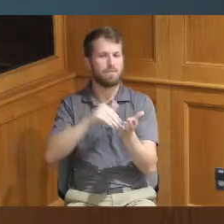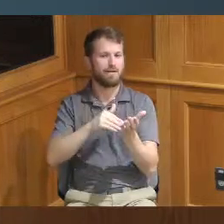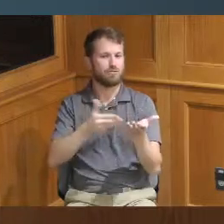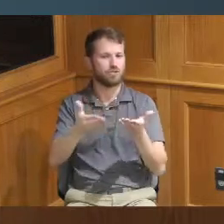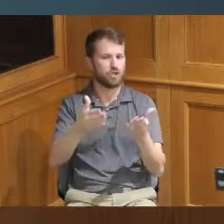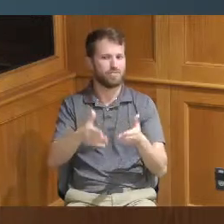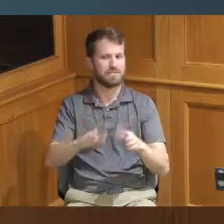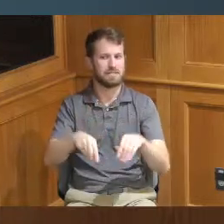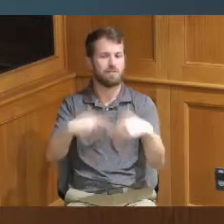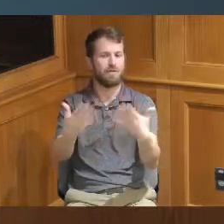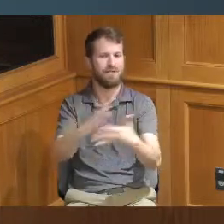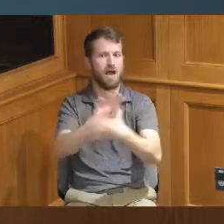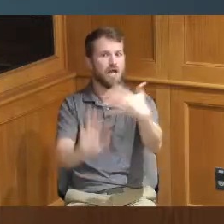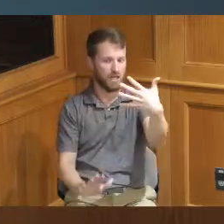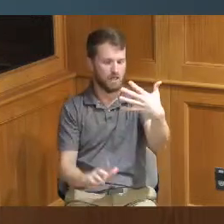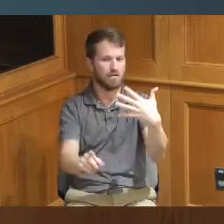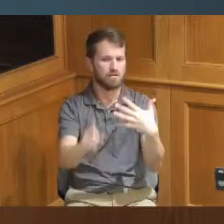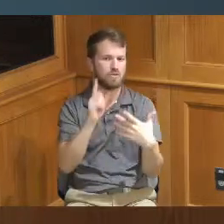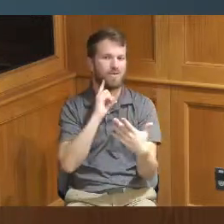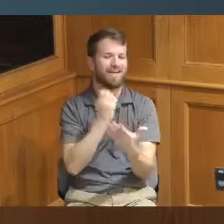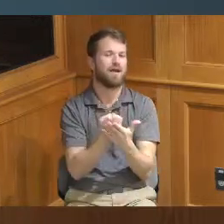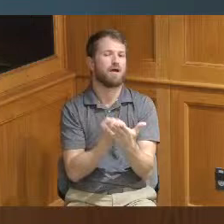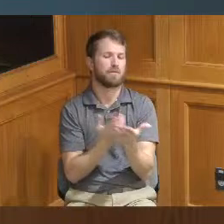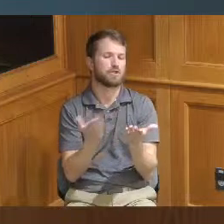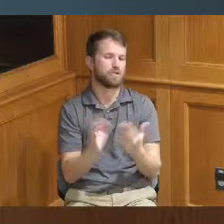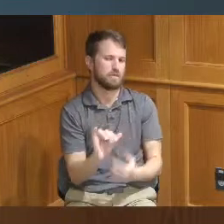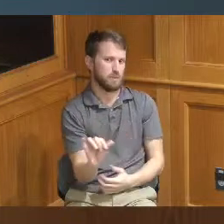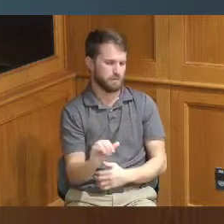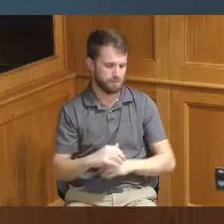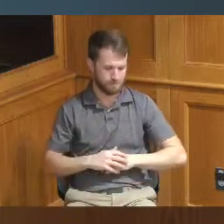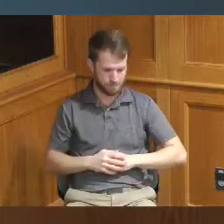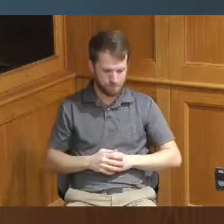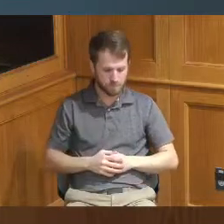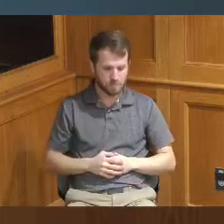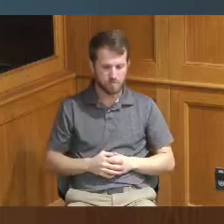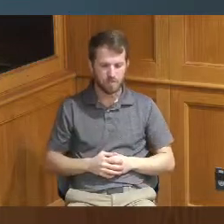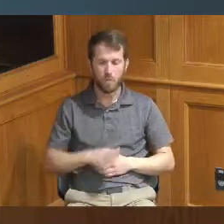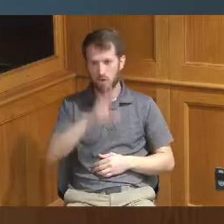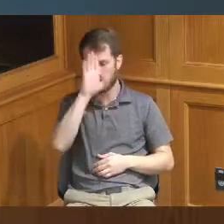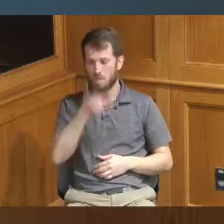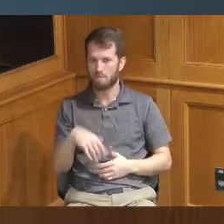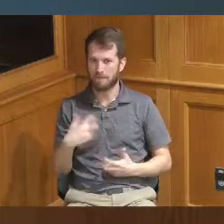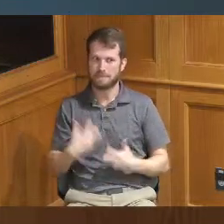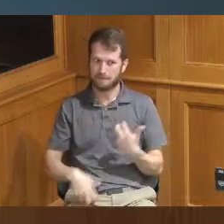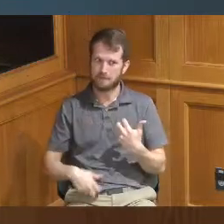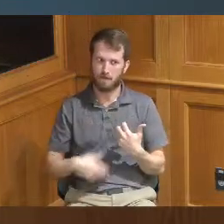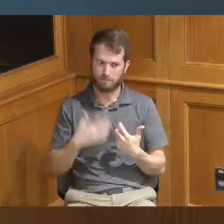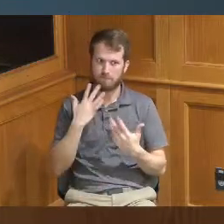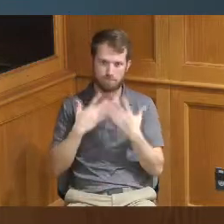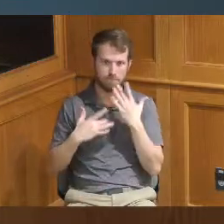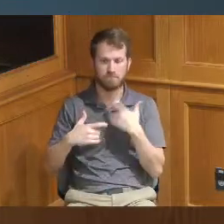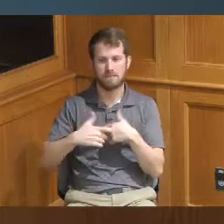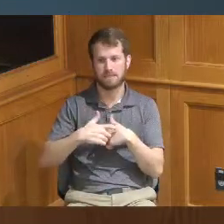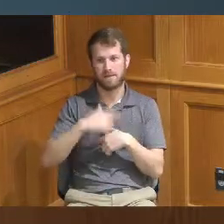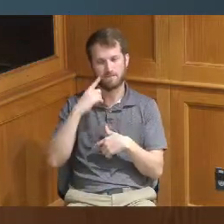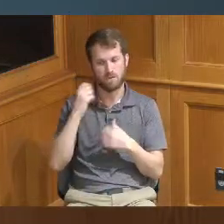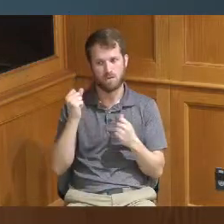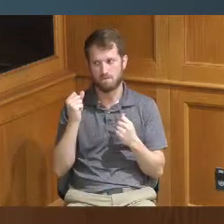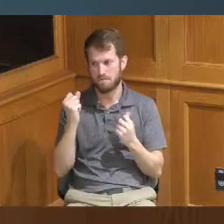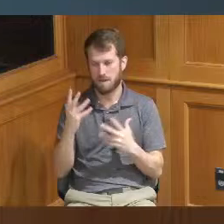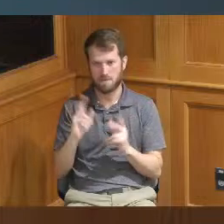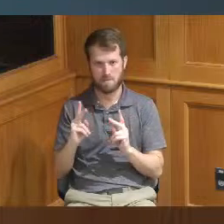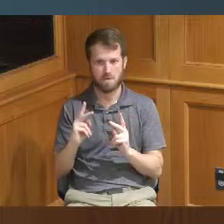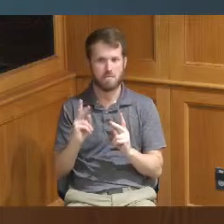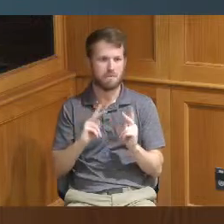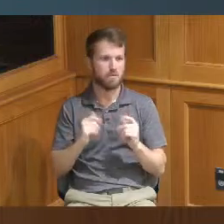as economic services. So we know that this is a tough time for a lot of people. People are trying to